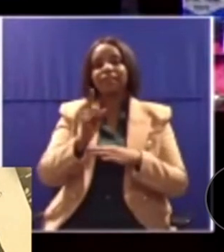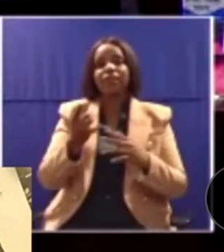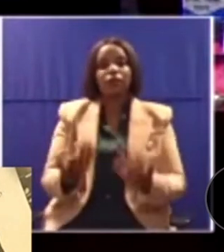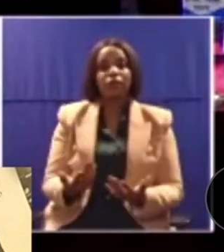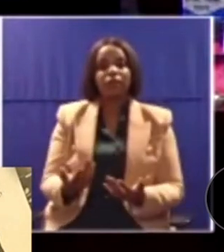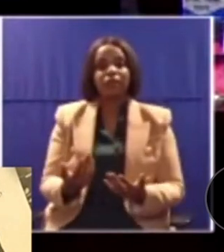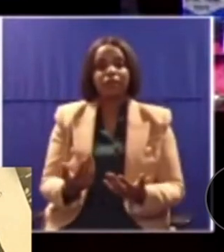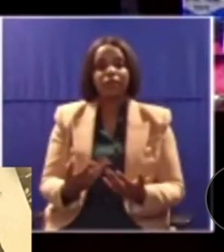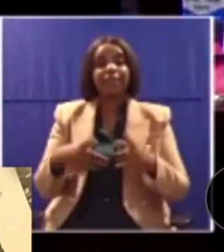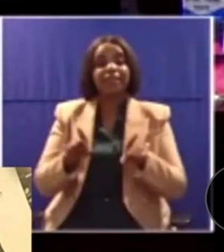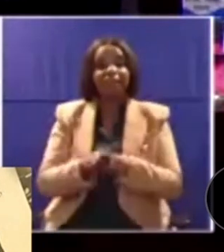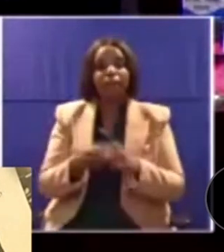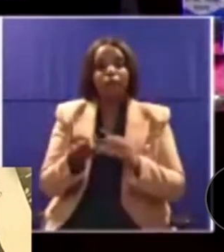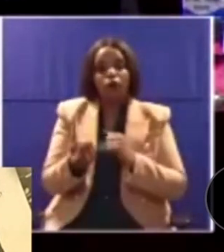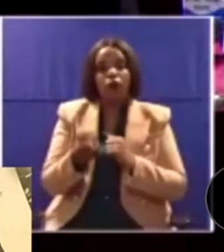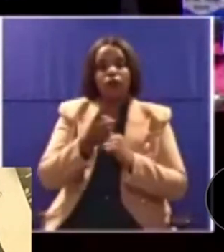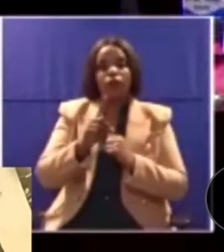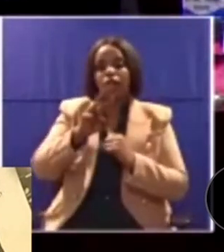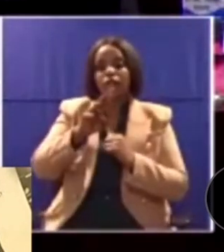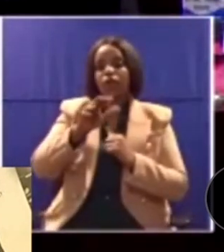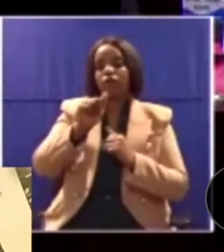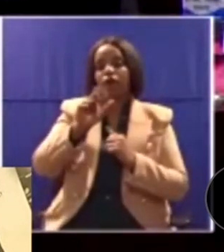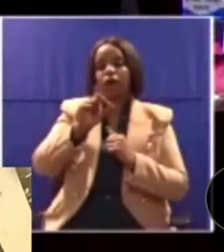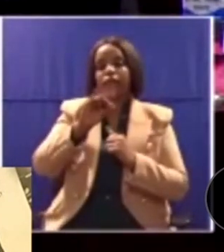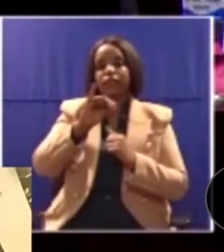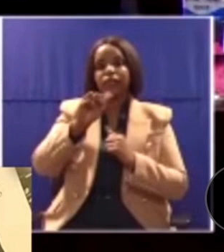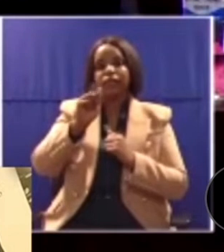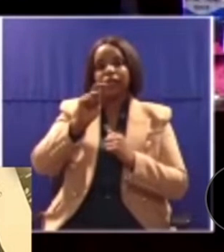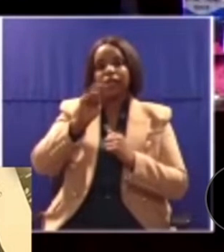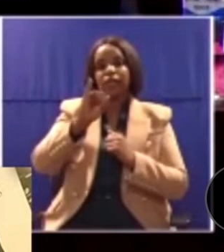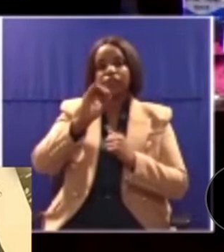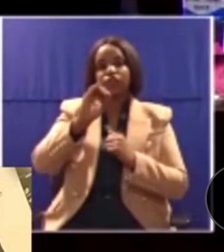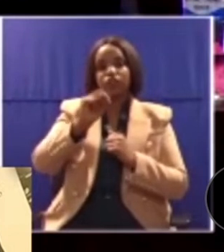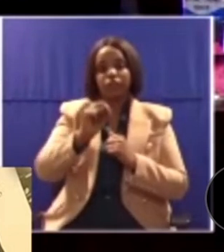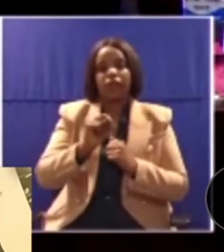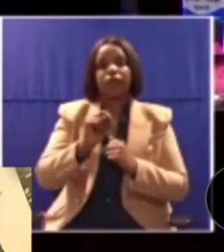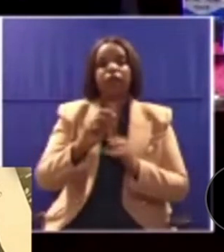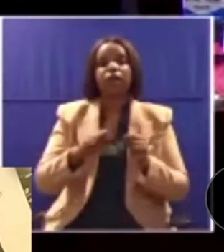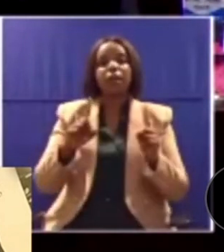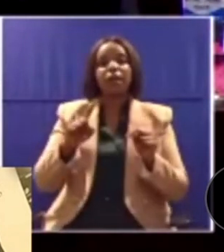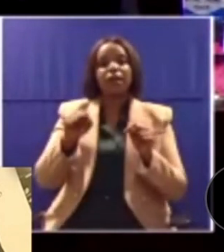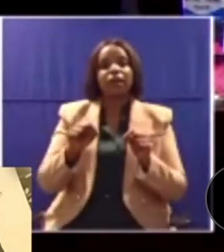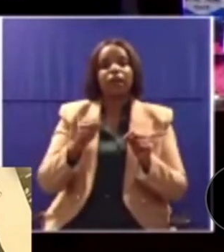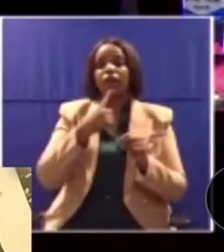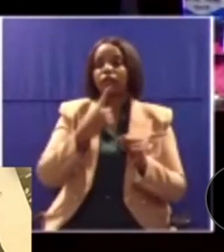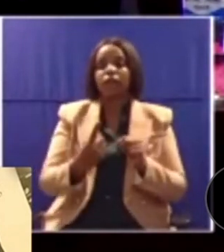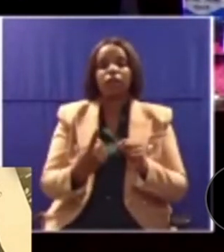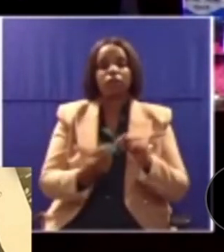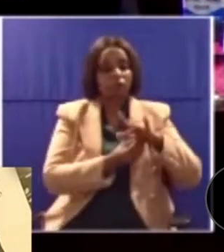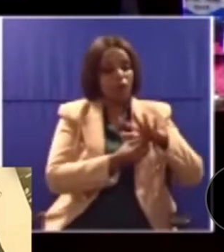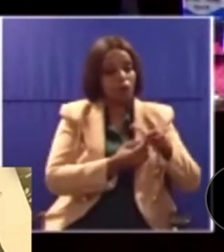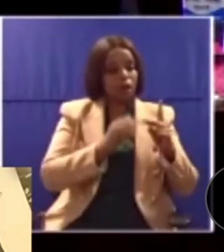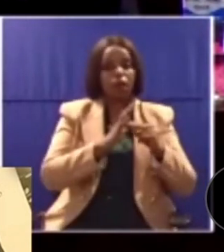solar radiation is evenly, not exactly evenly, but more evenly distributed than, say, coal or oil